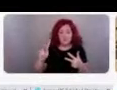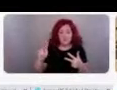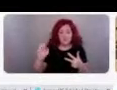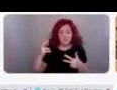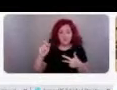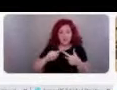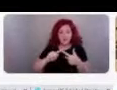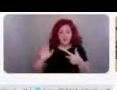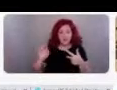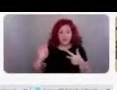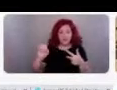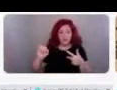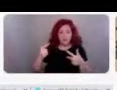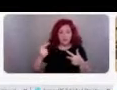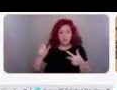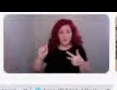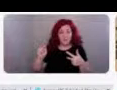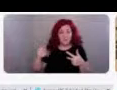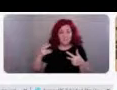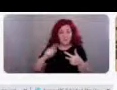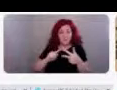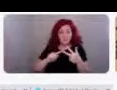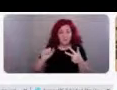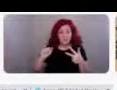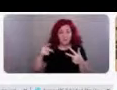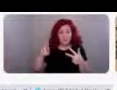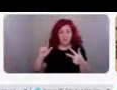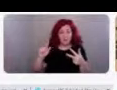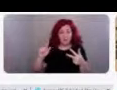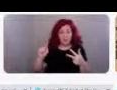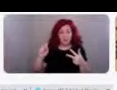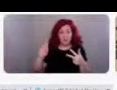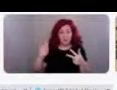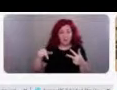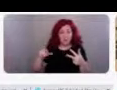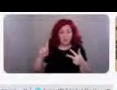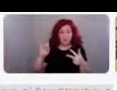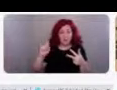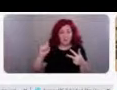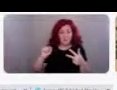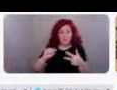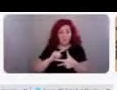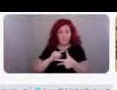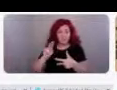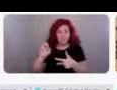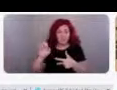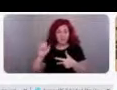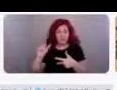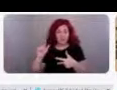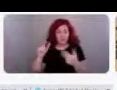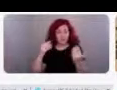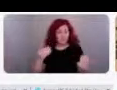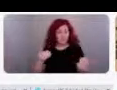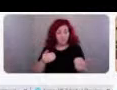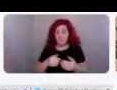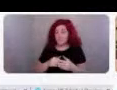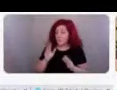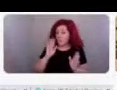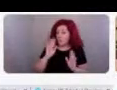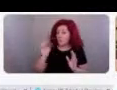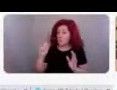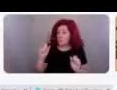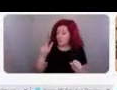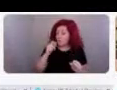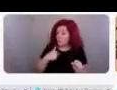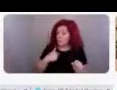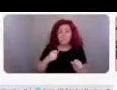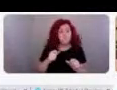stephen and april tornquist miss tahia hello ninja yes hello hi can you guys